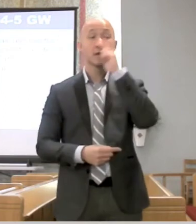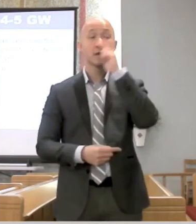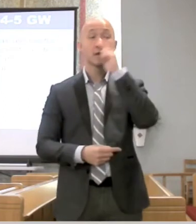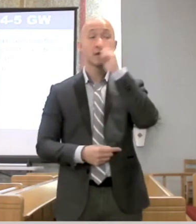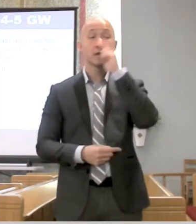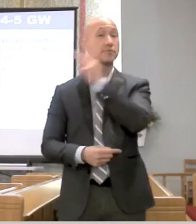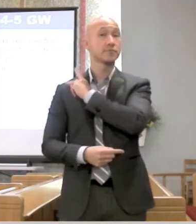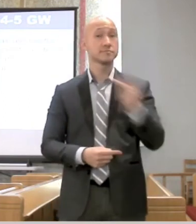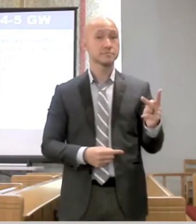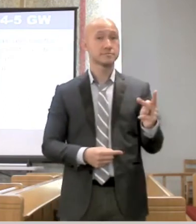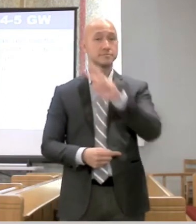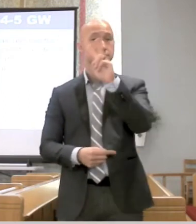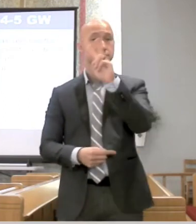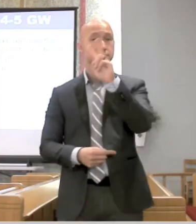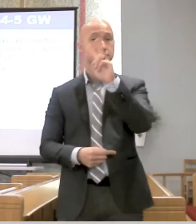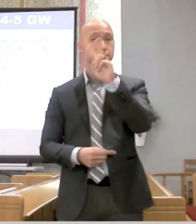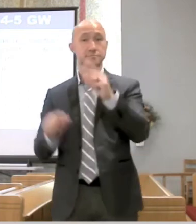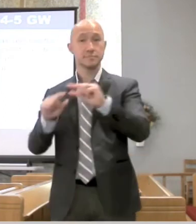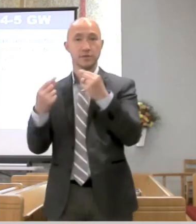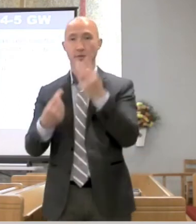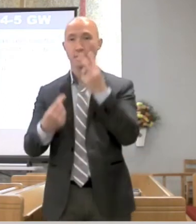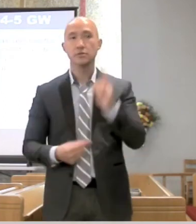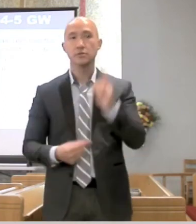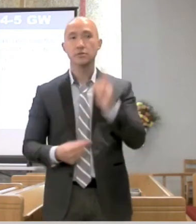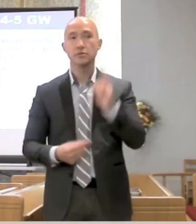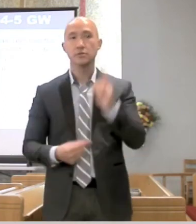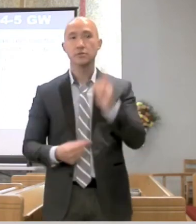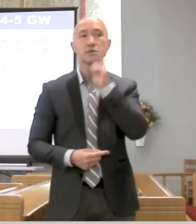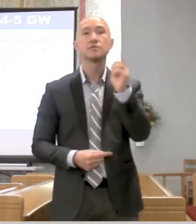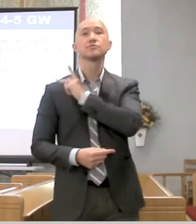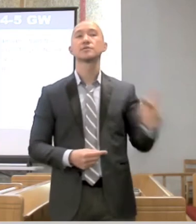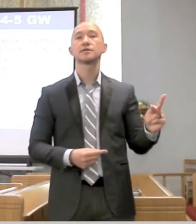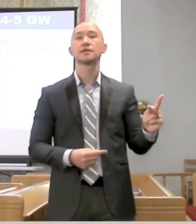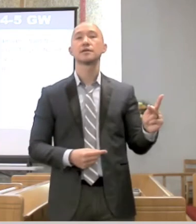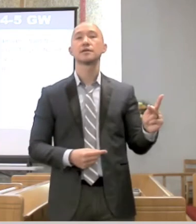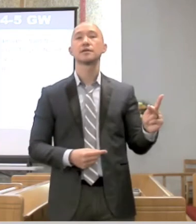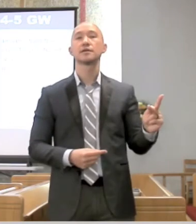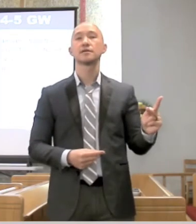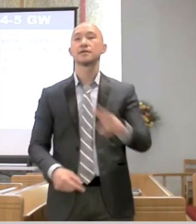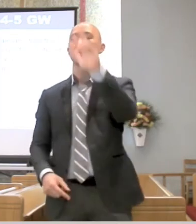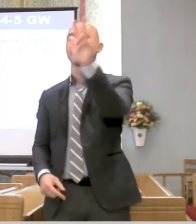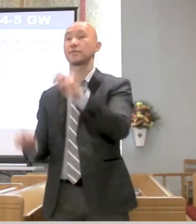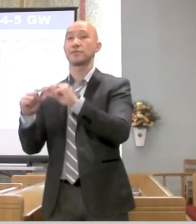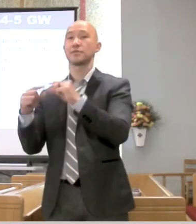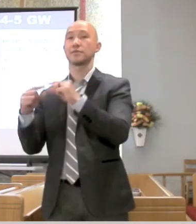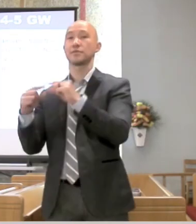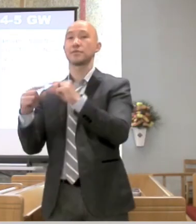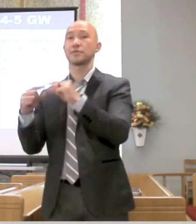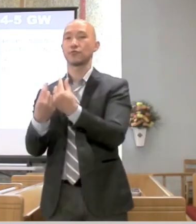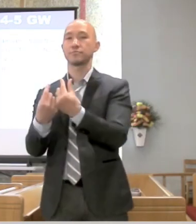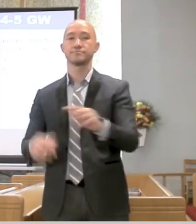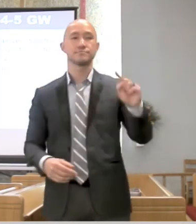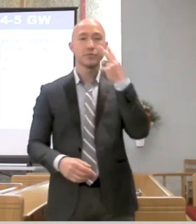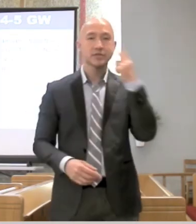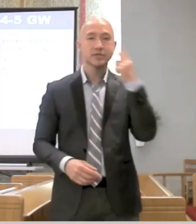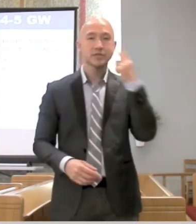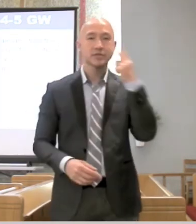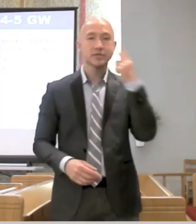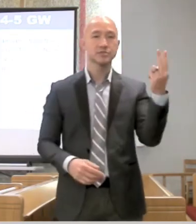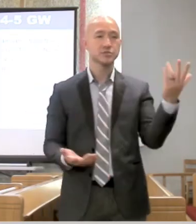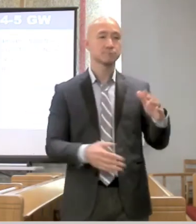one saw the true king of Israel. And the others saw just a poor guy who got caught up in the